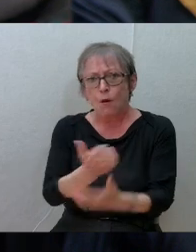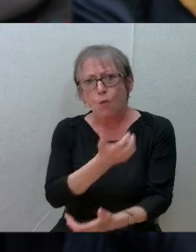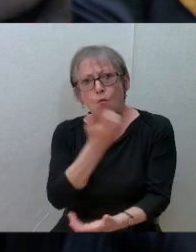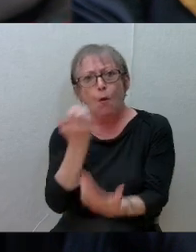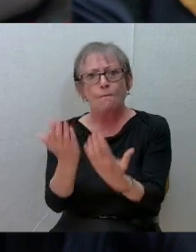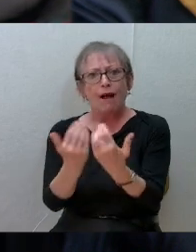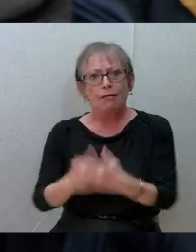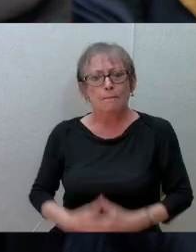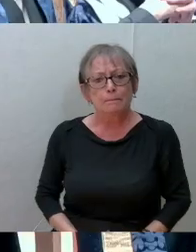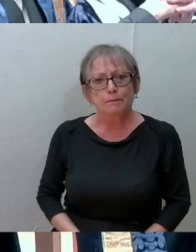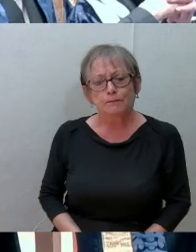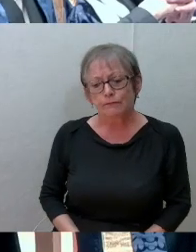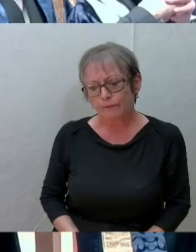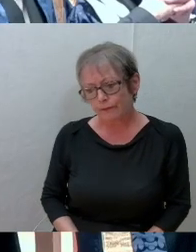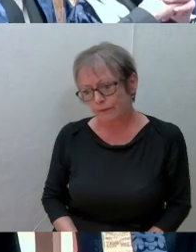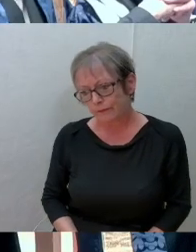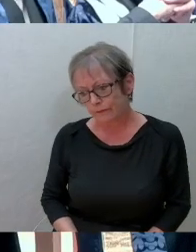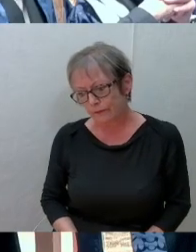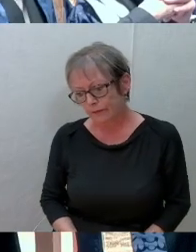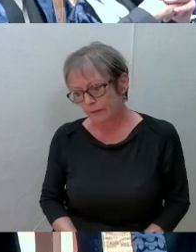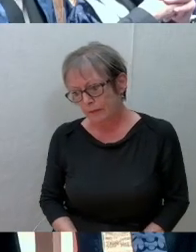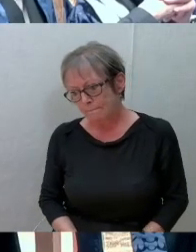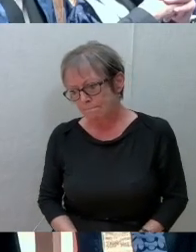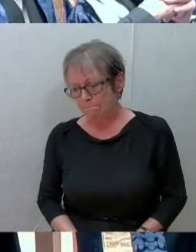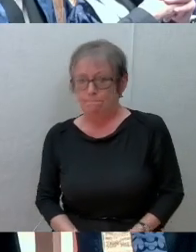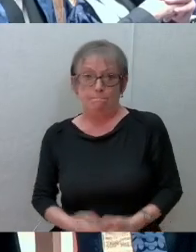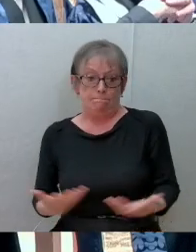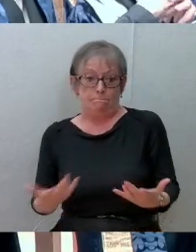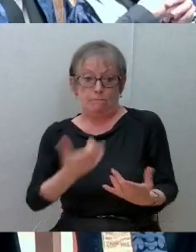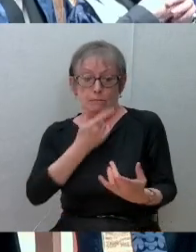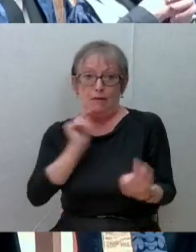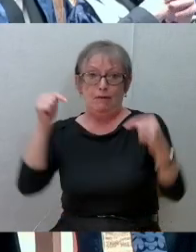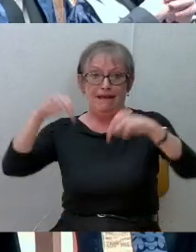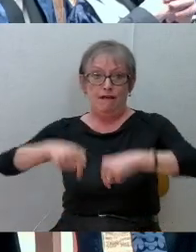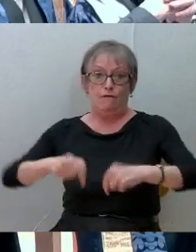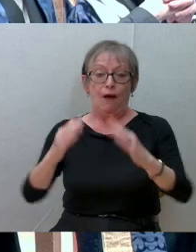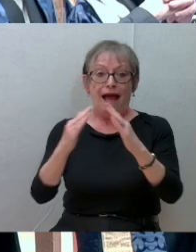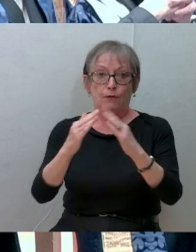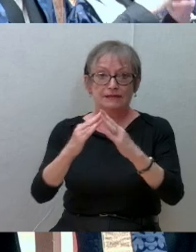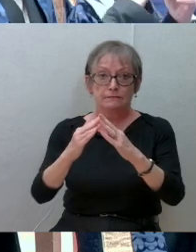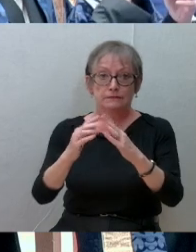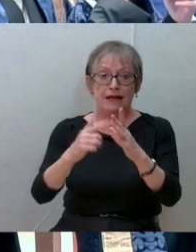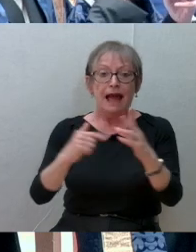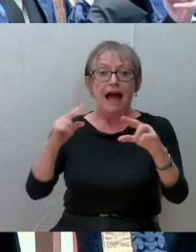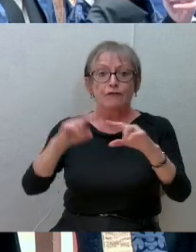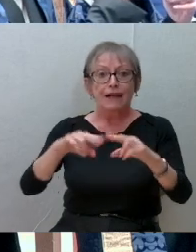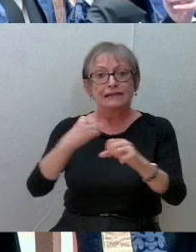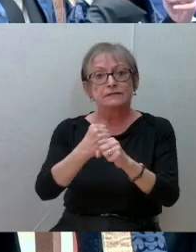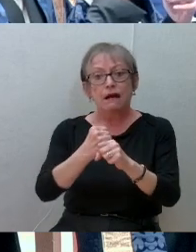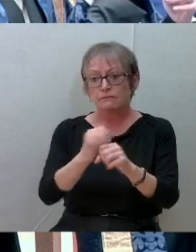welcome. People might say people come here for housing. In Afghanistan, we didn't have a housing